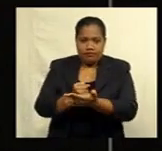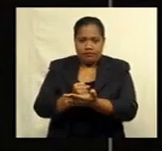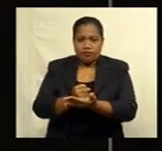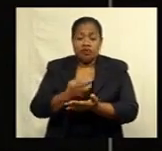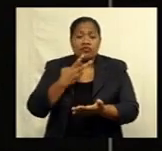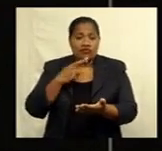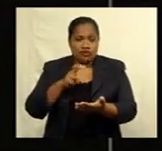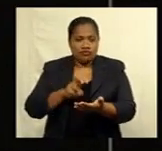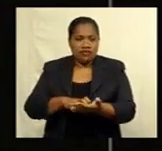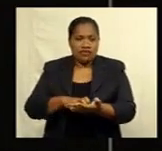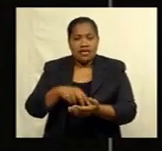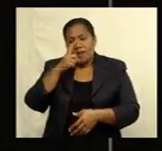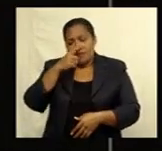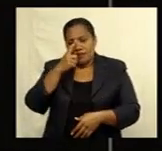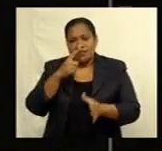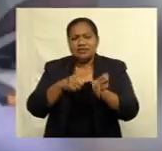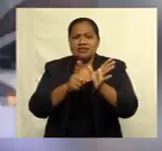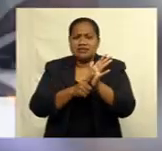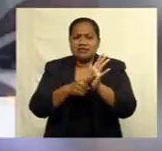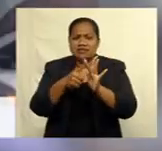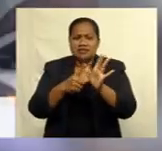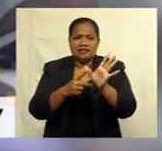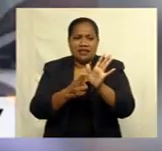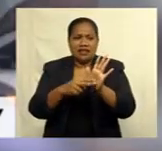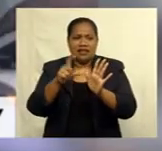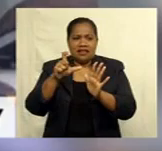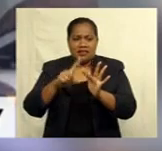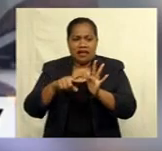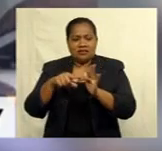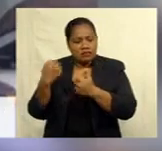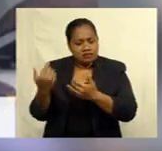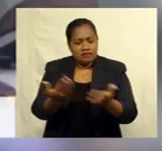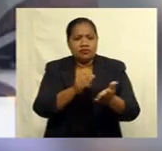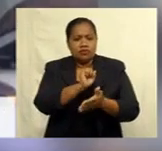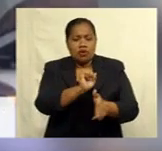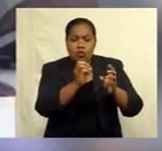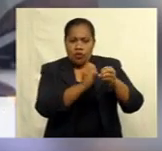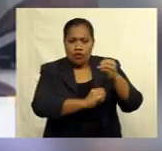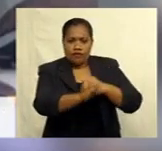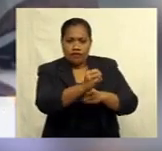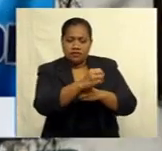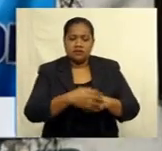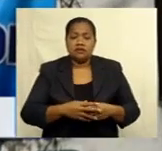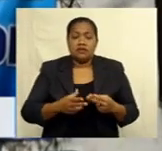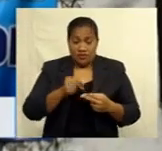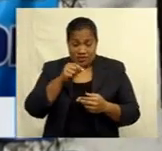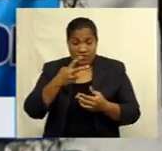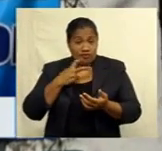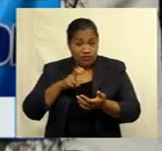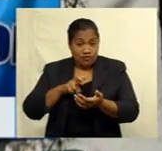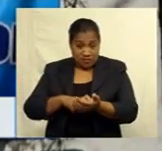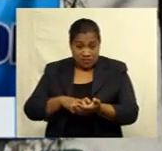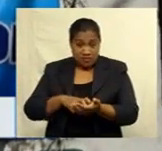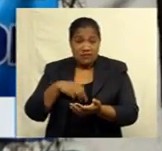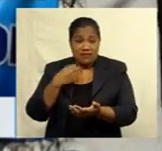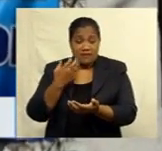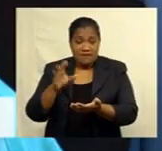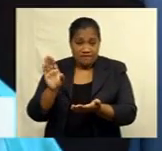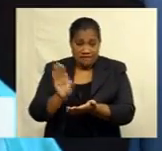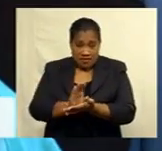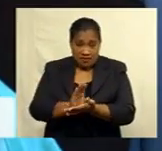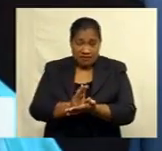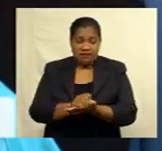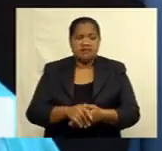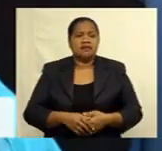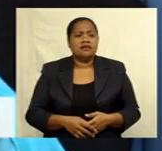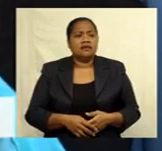been submitted to his office. Saneem says in accordance with the Political Parties Registration, Conduct and Funding Disclosures Act,